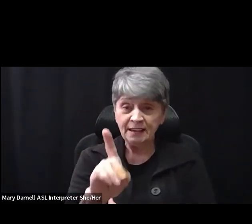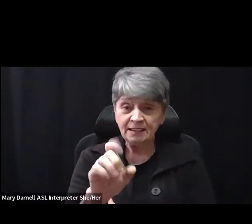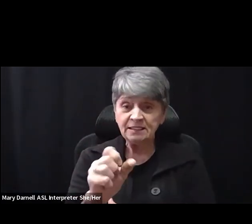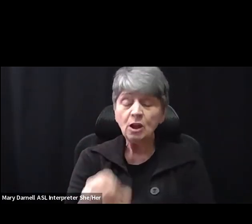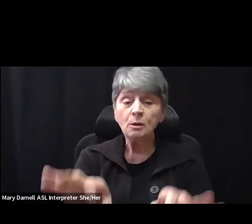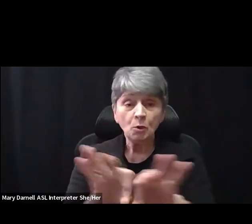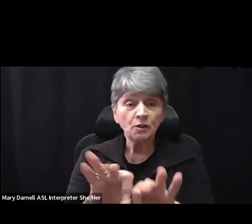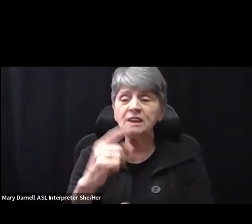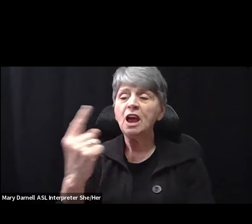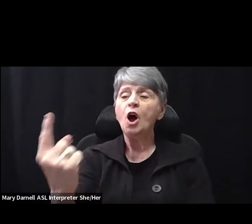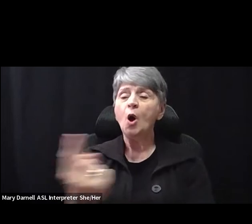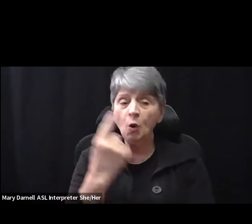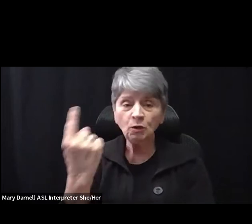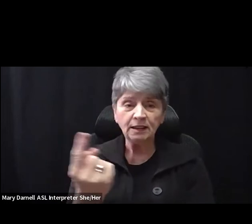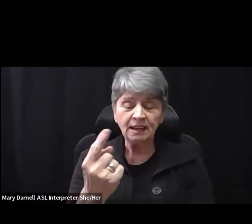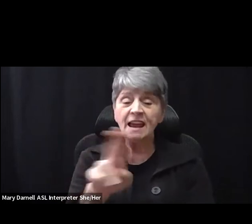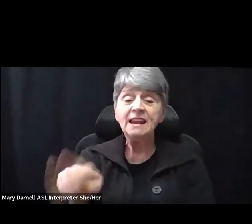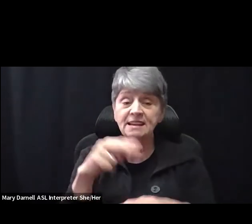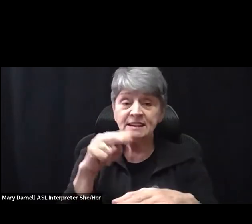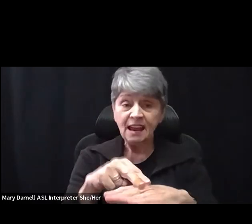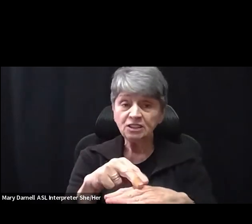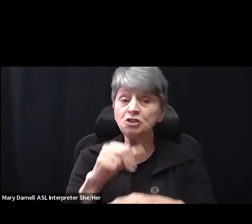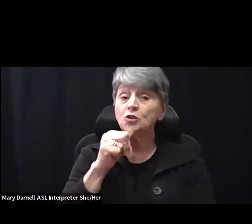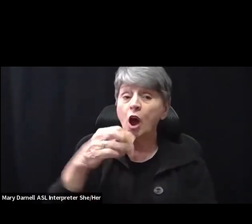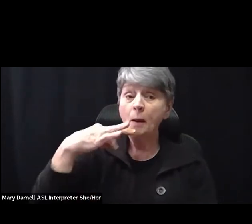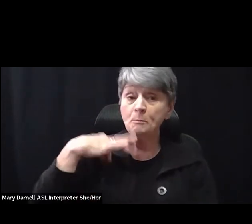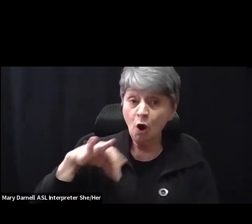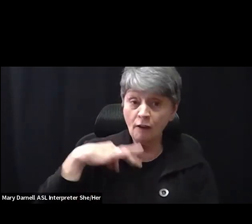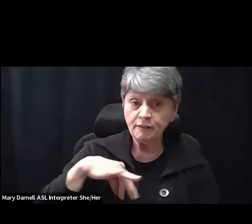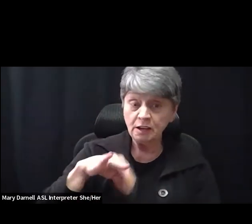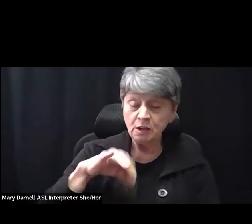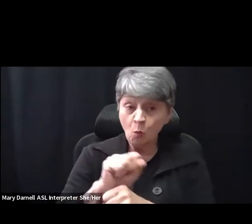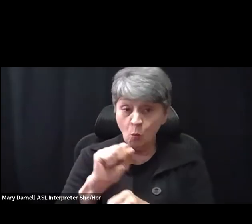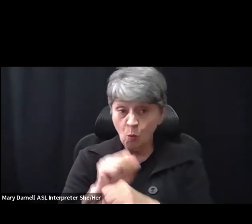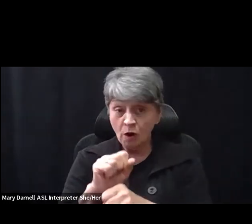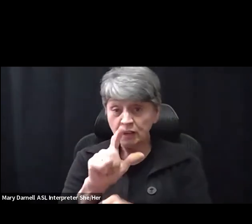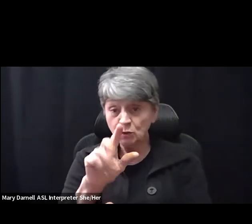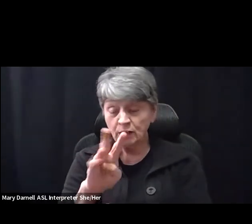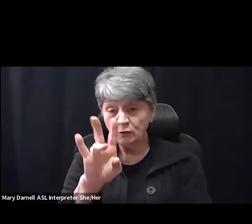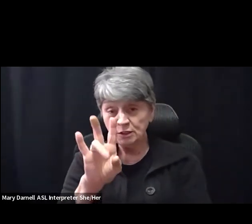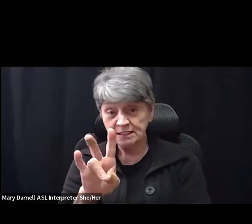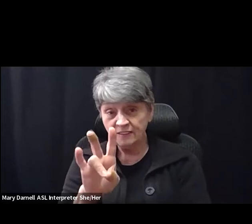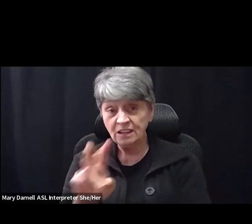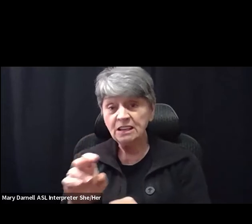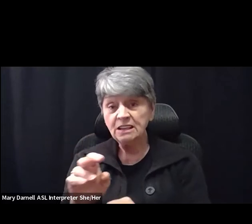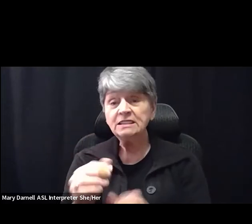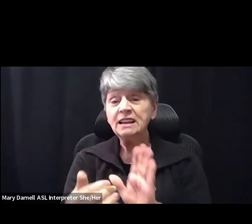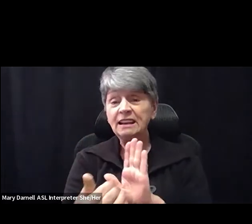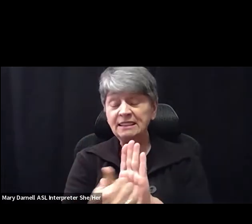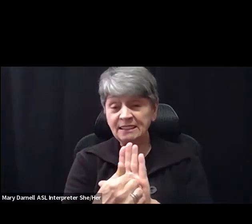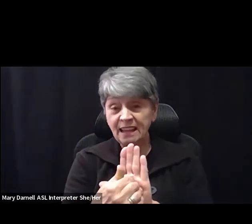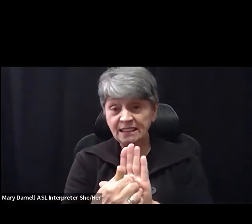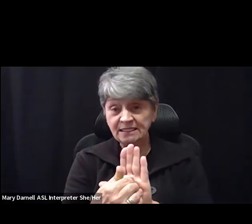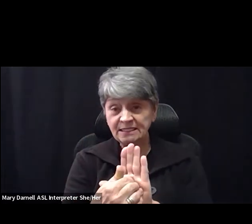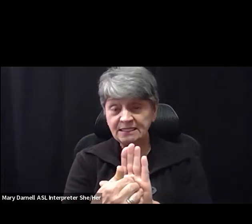national nonprofit that works 24/7, right, to fight Christian nationalists. We're the only secular